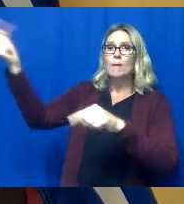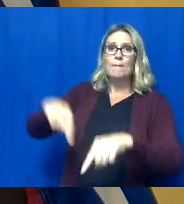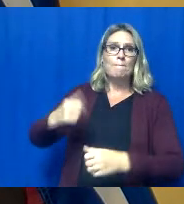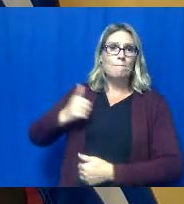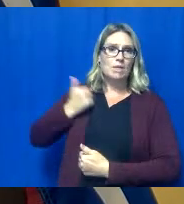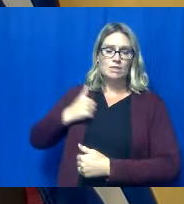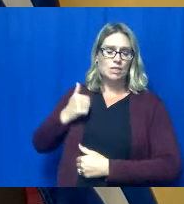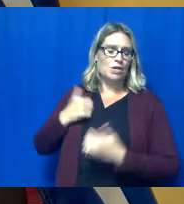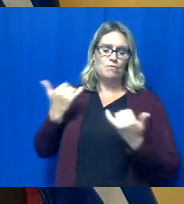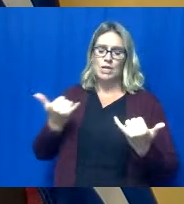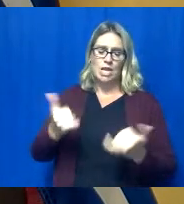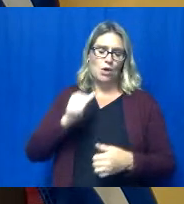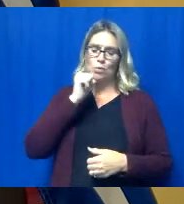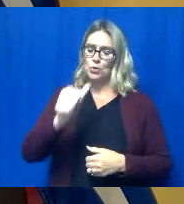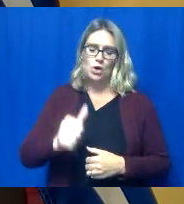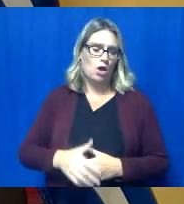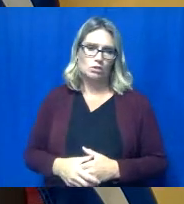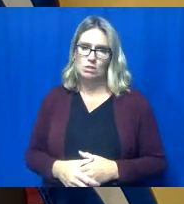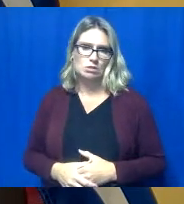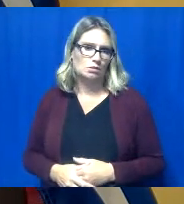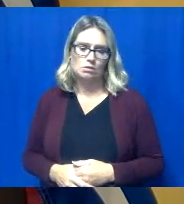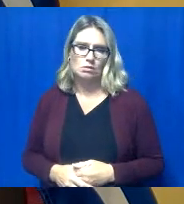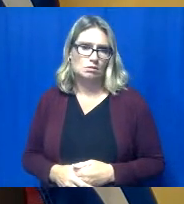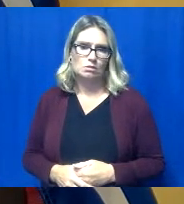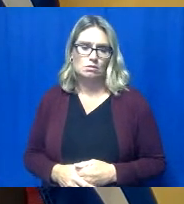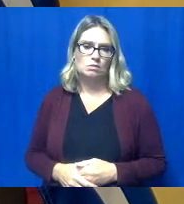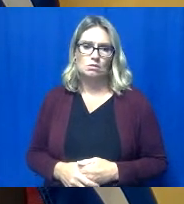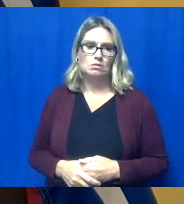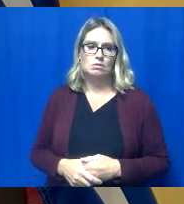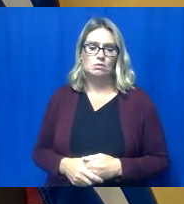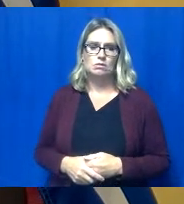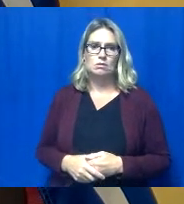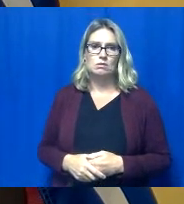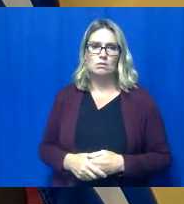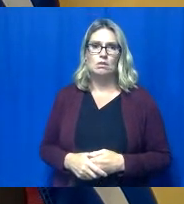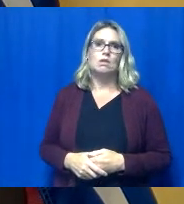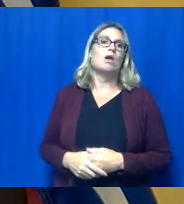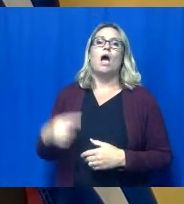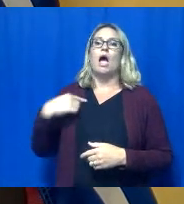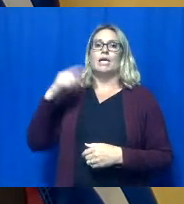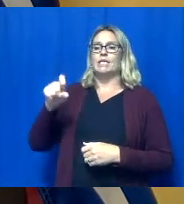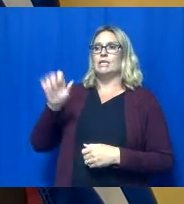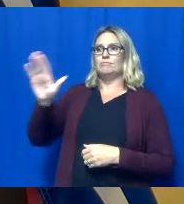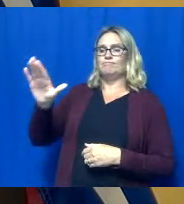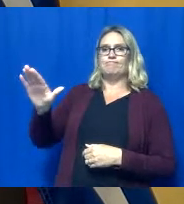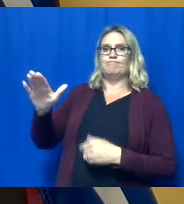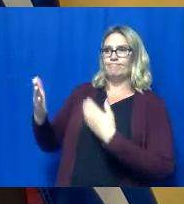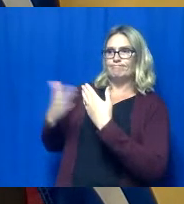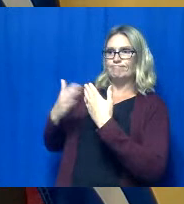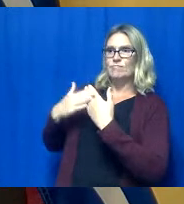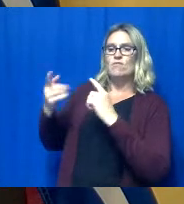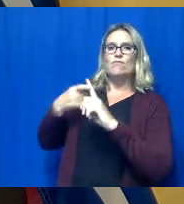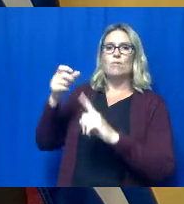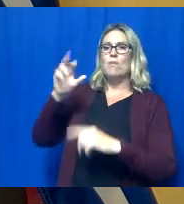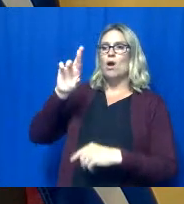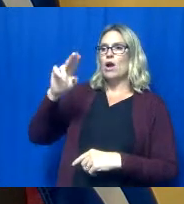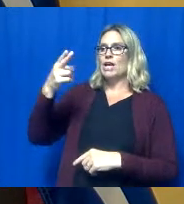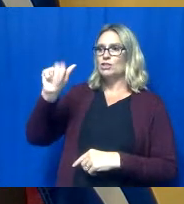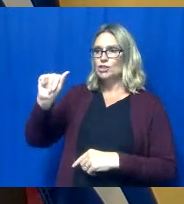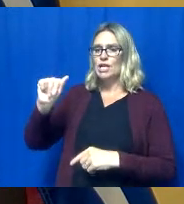And I would have to get counsel from our RHAs, CEOs,